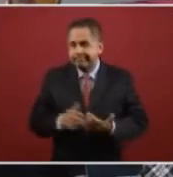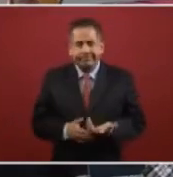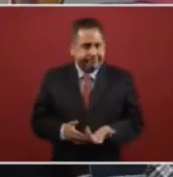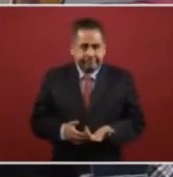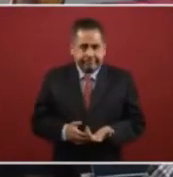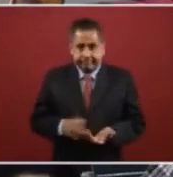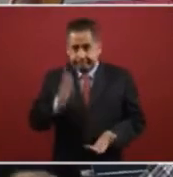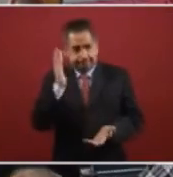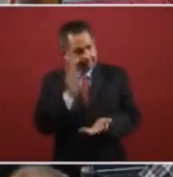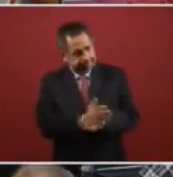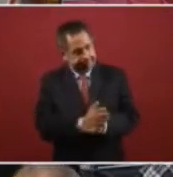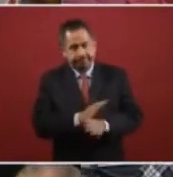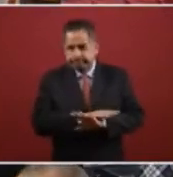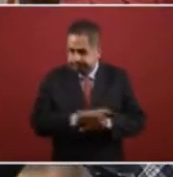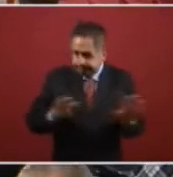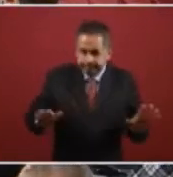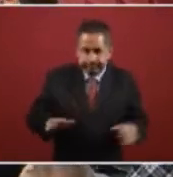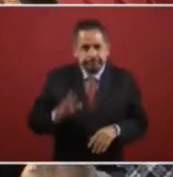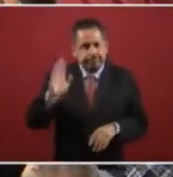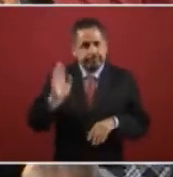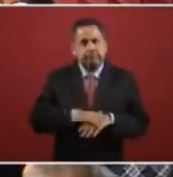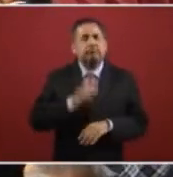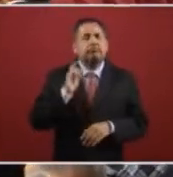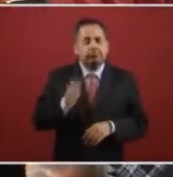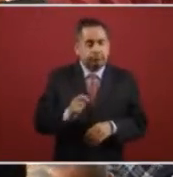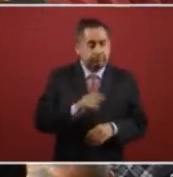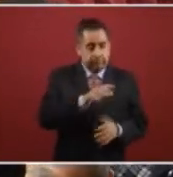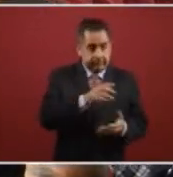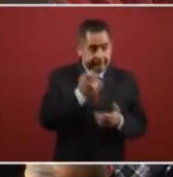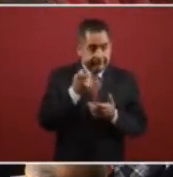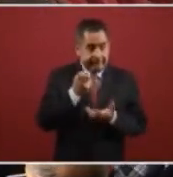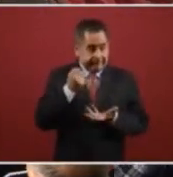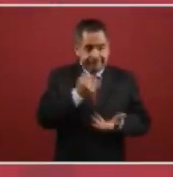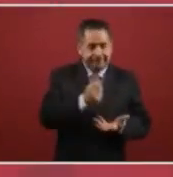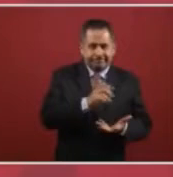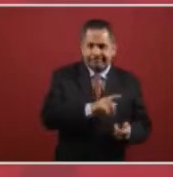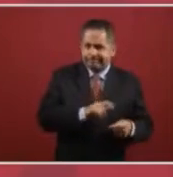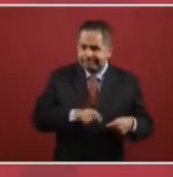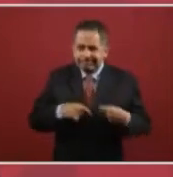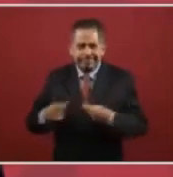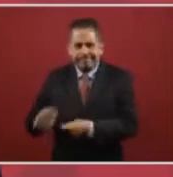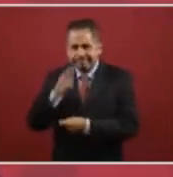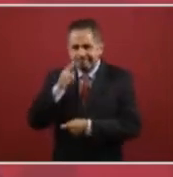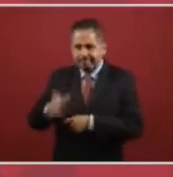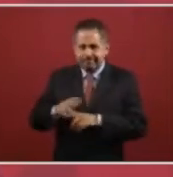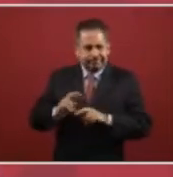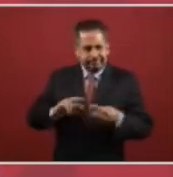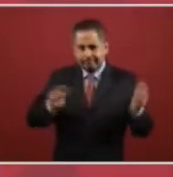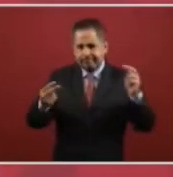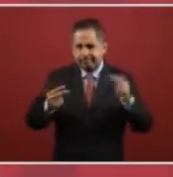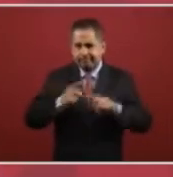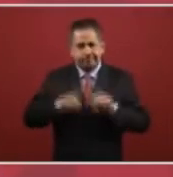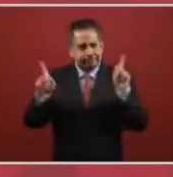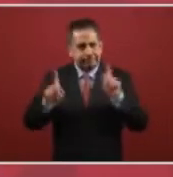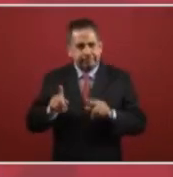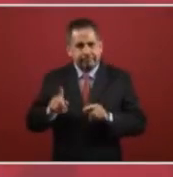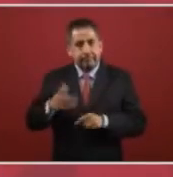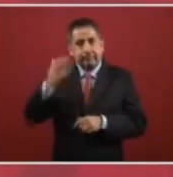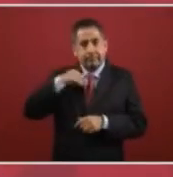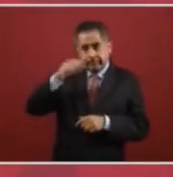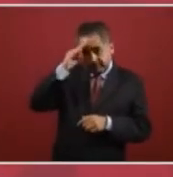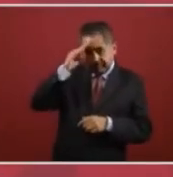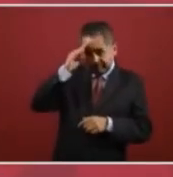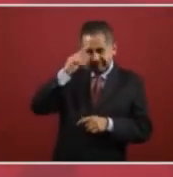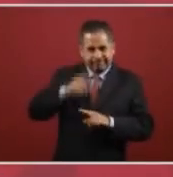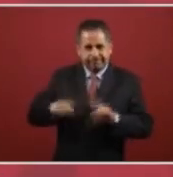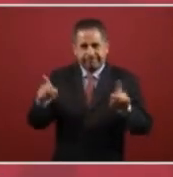innovation. But now there's no more, because we're giving it directly this year. Contrary to what